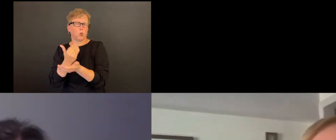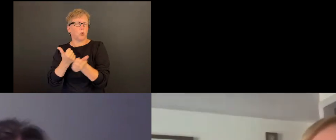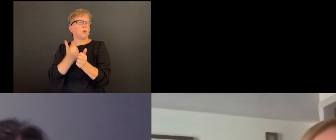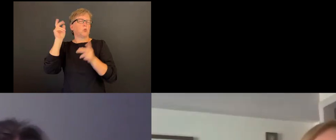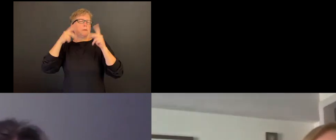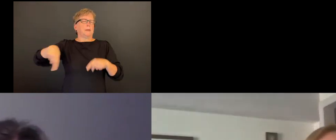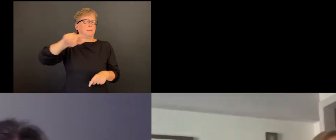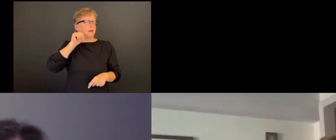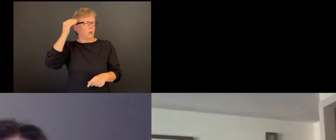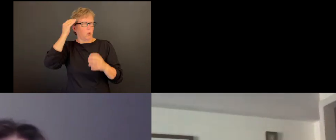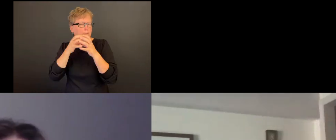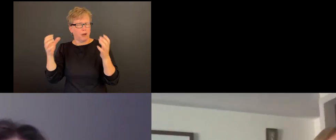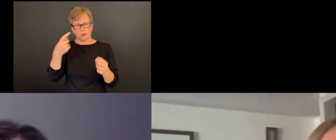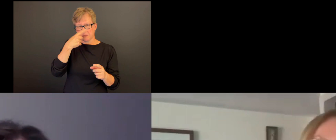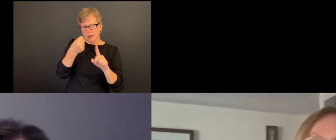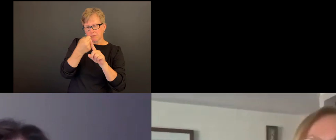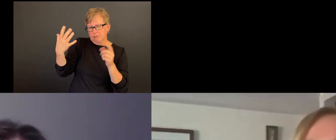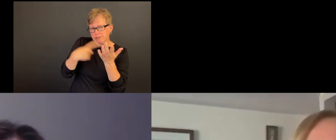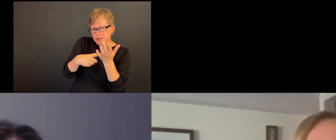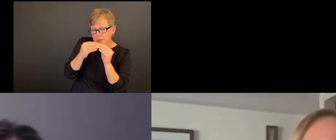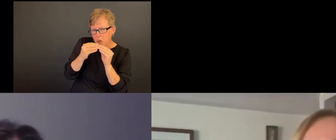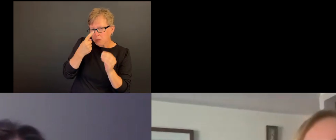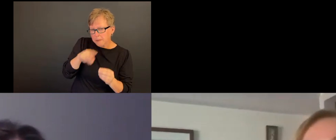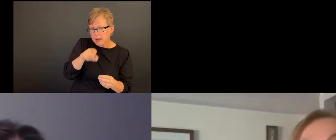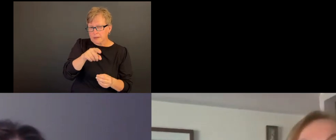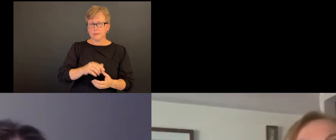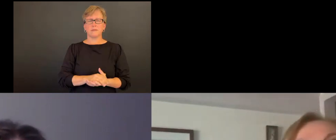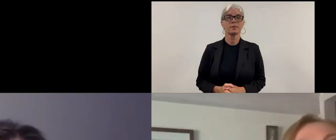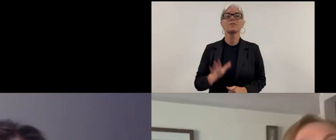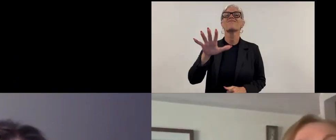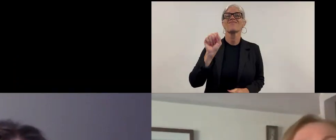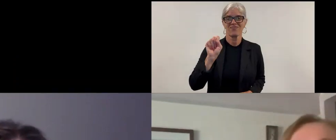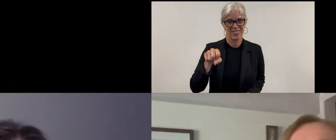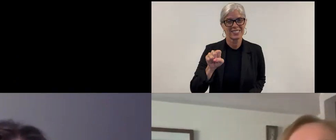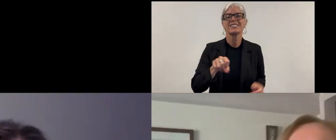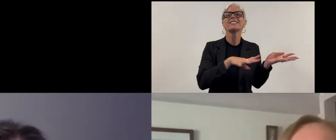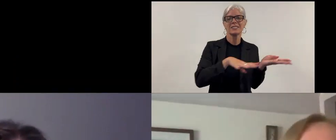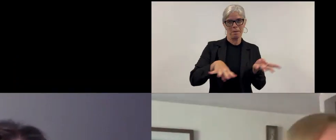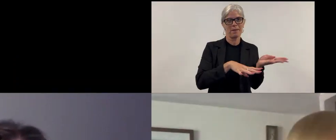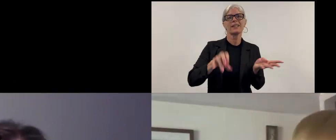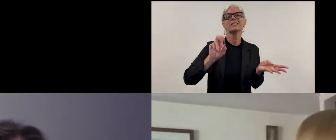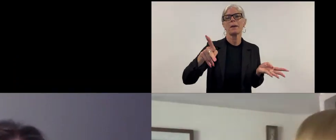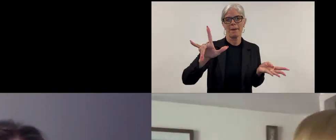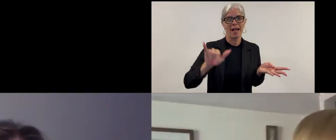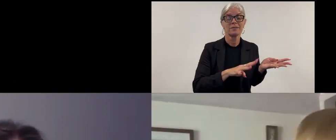in the general community. So can you tell us more about that one? Yeah, it's